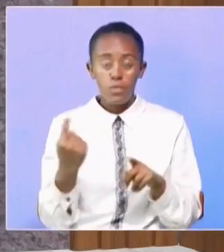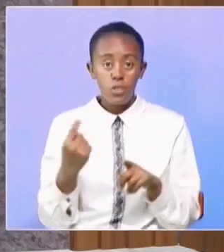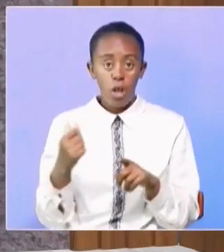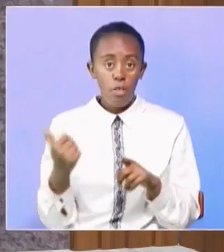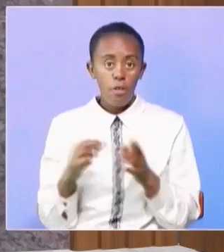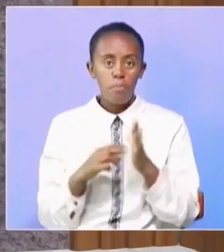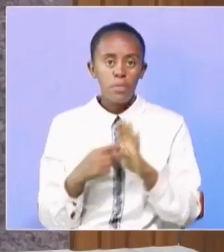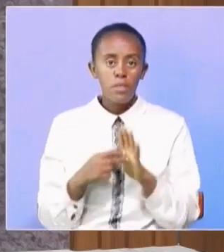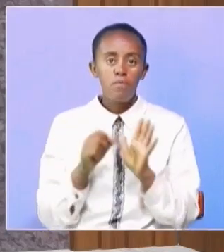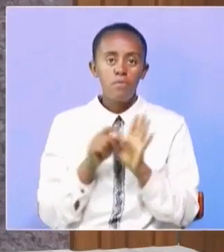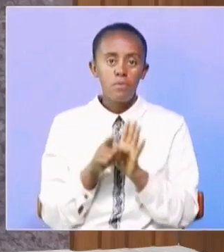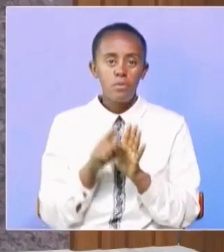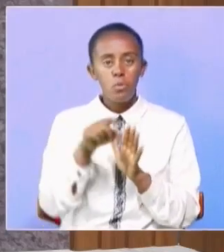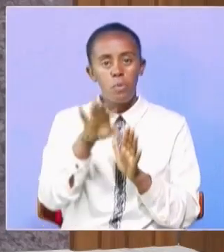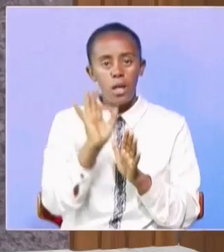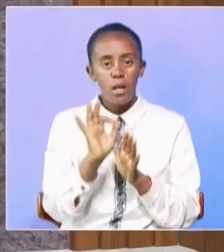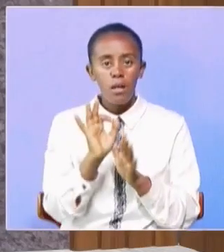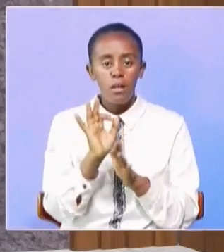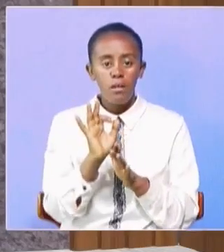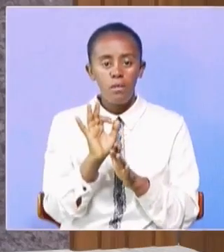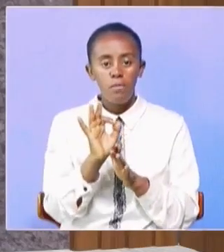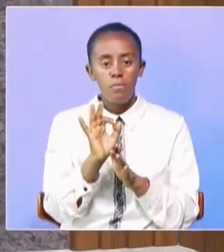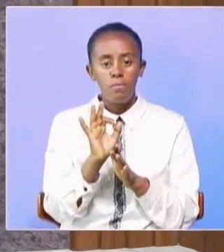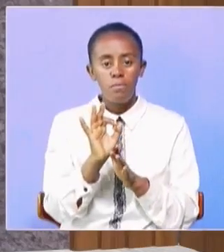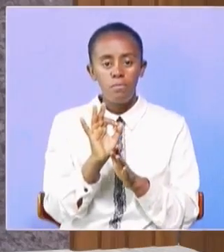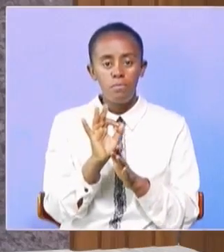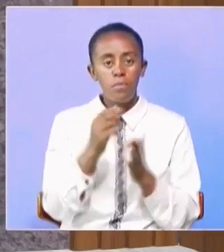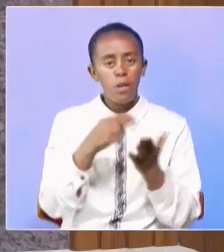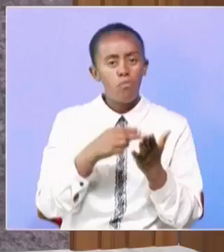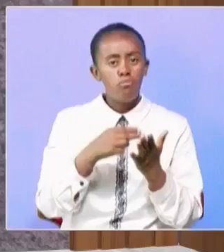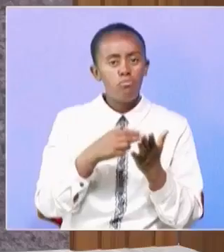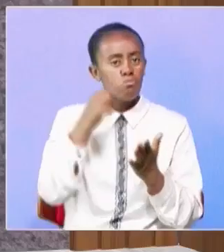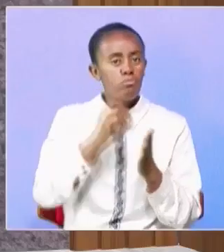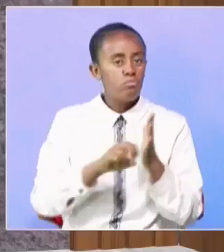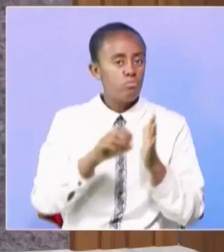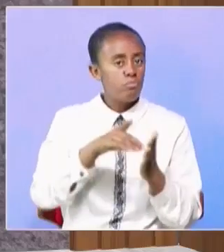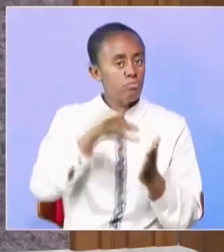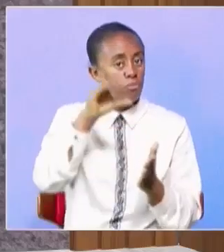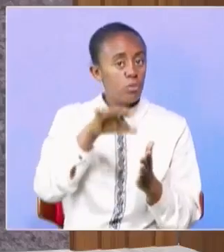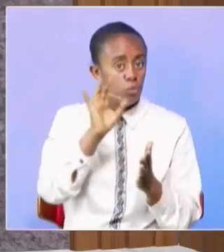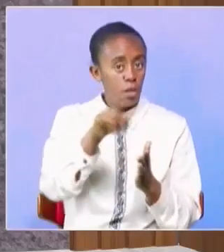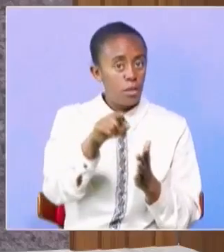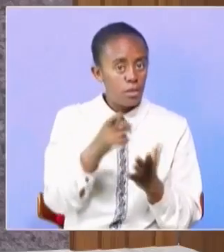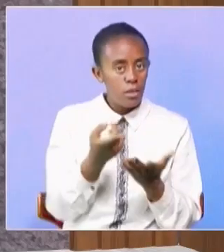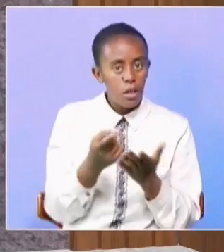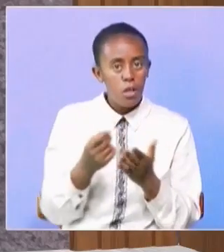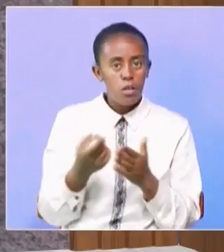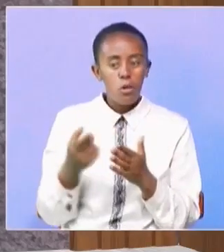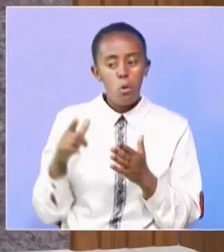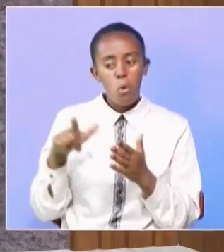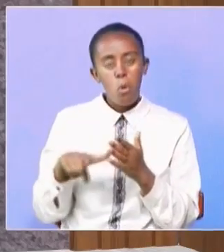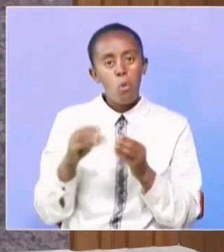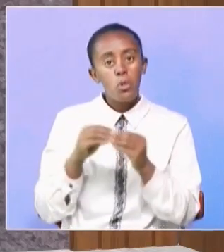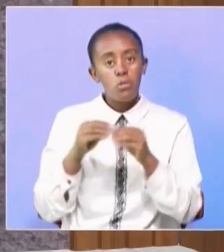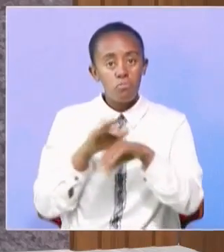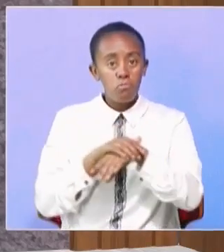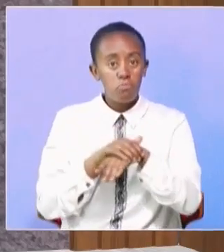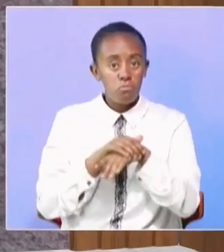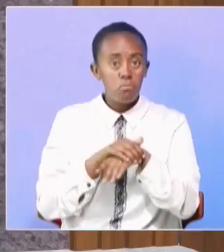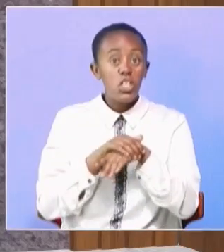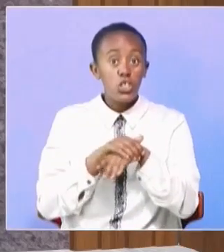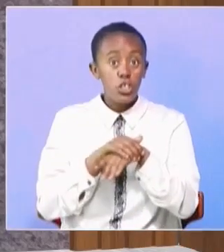for example, you may get a high score in math and maybe a low score in English,